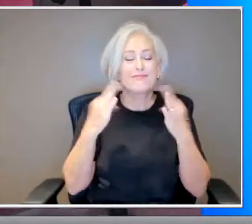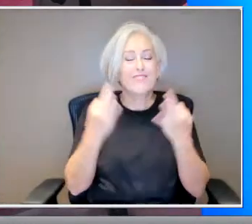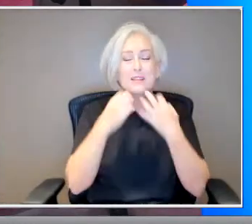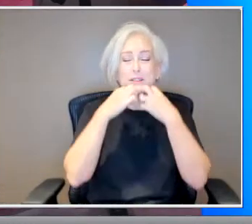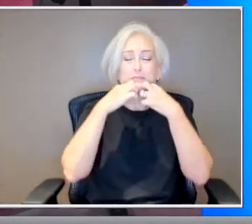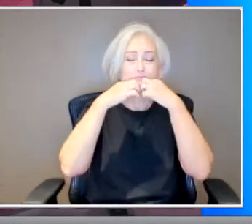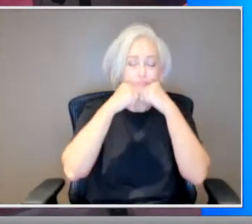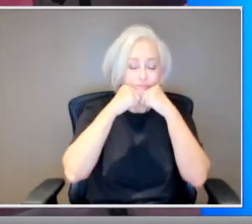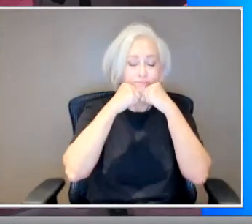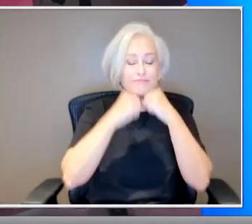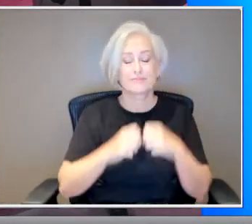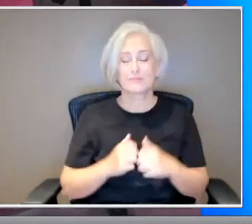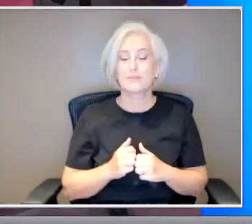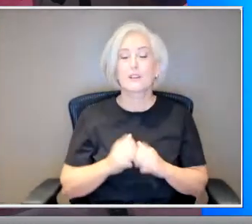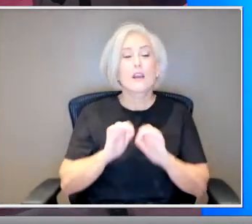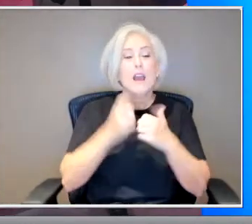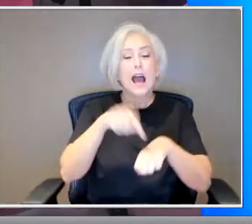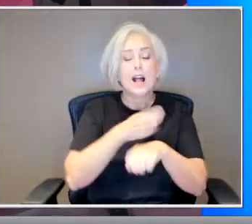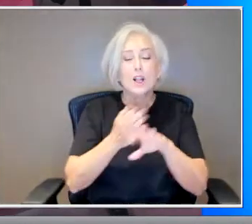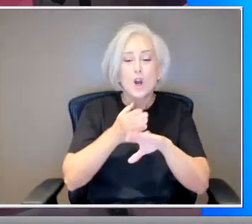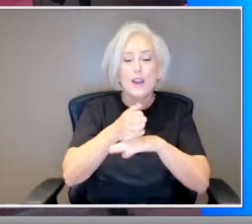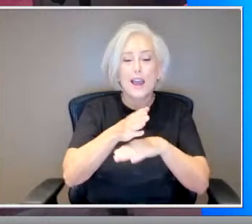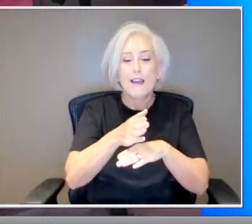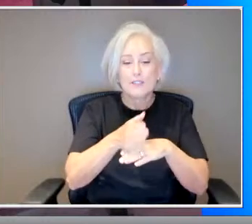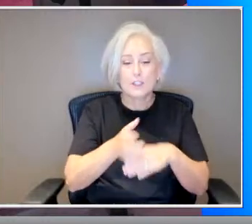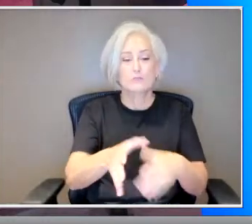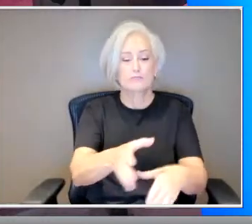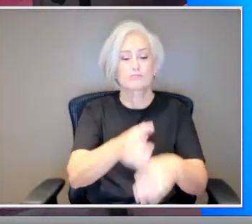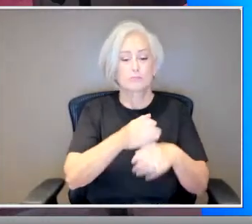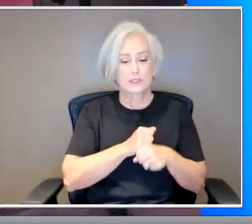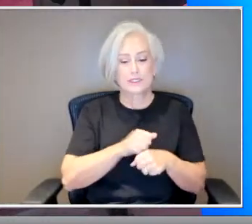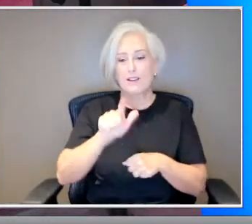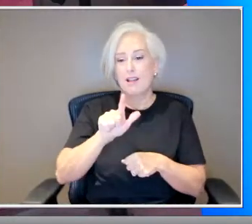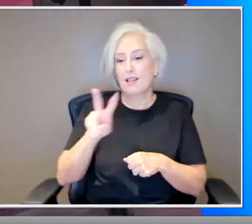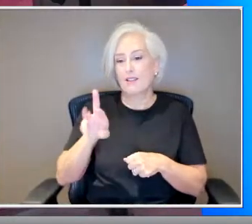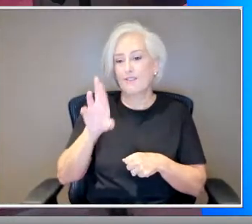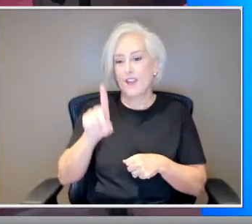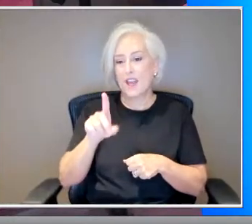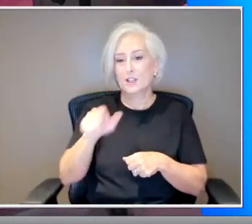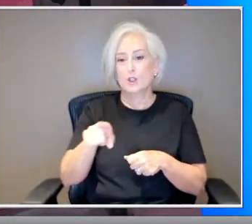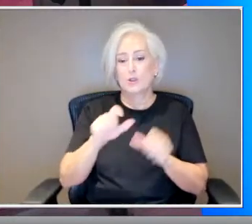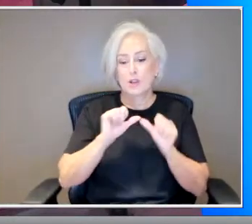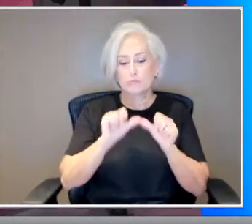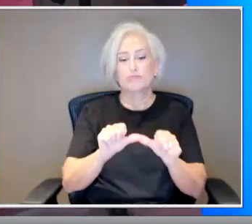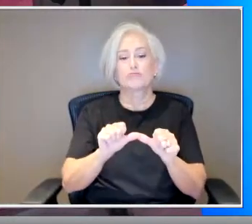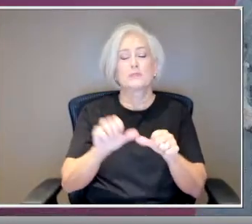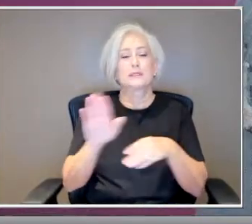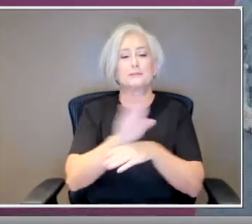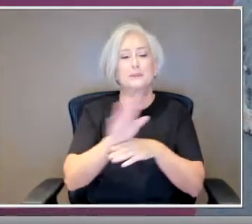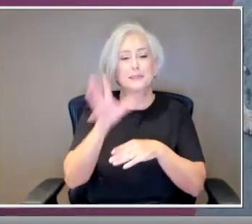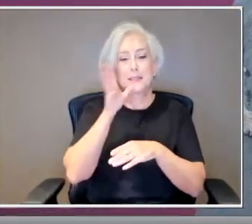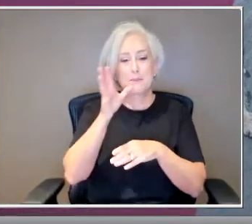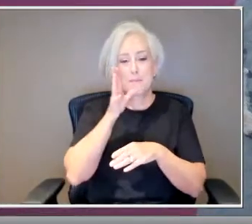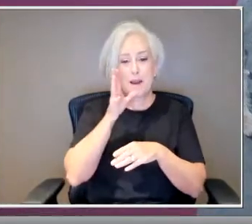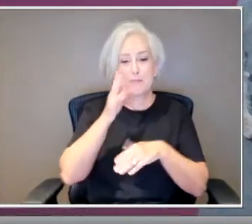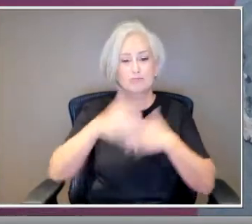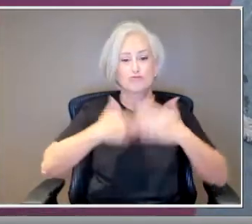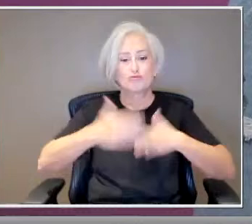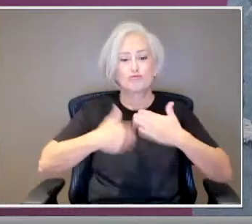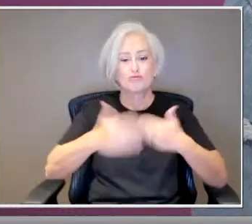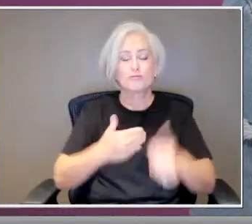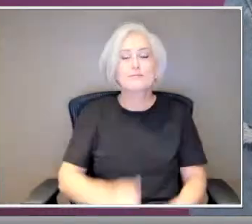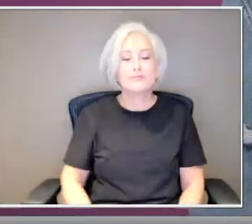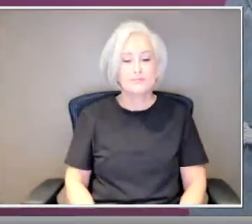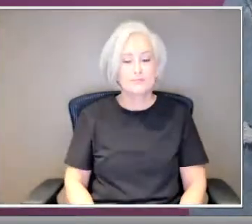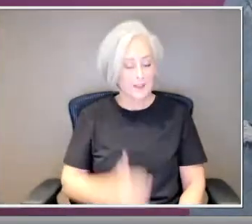after getting your LVAD were you able to get back to your normal busy mom mode? Well, I had a lot of support from family that actually